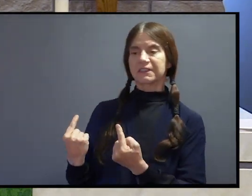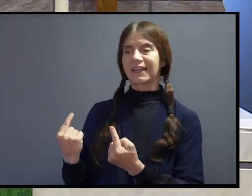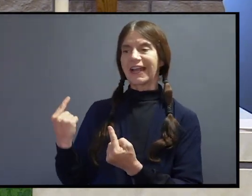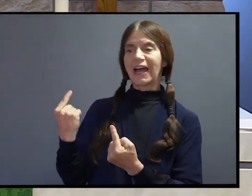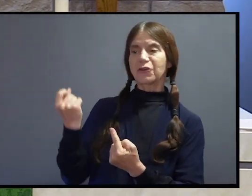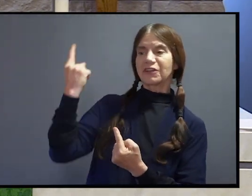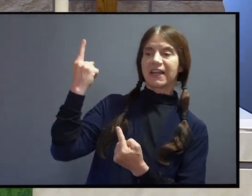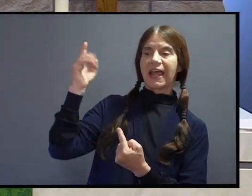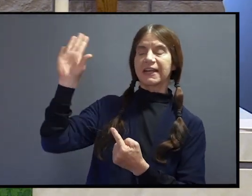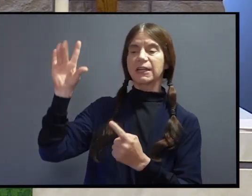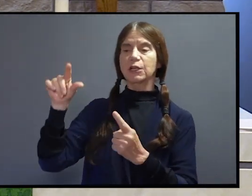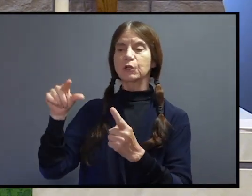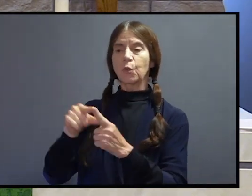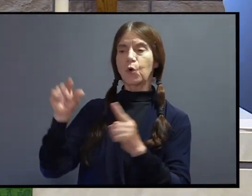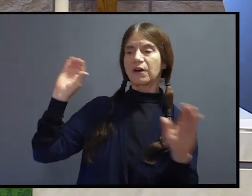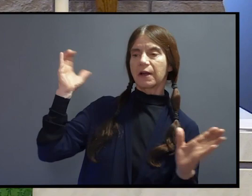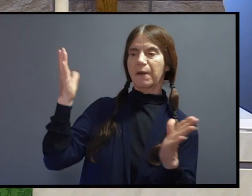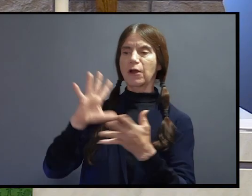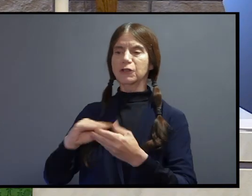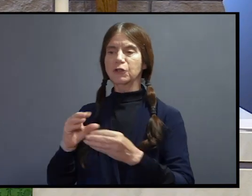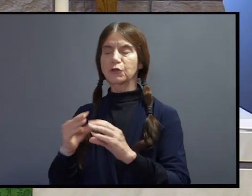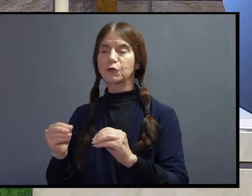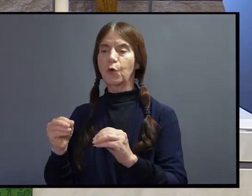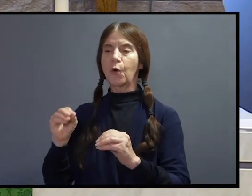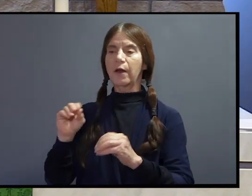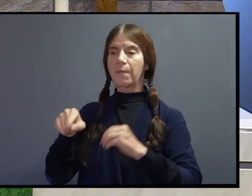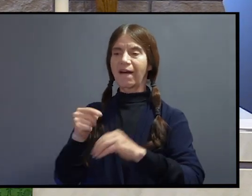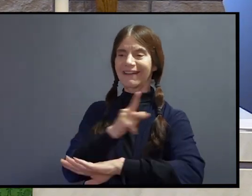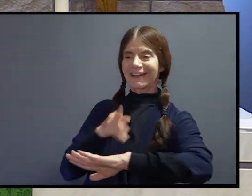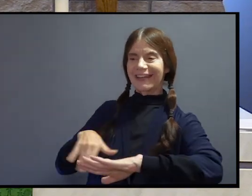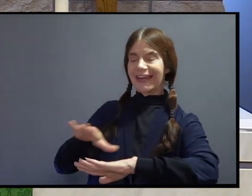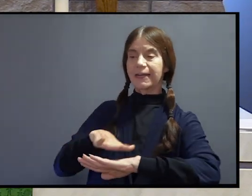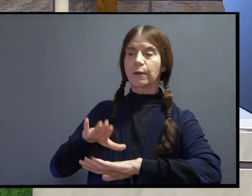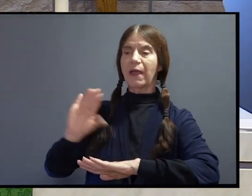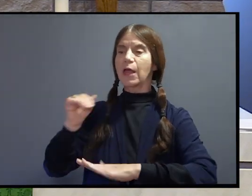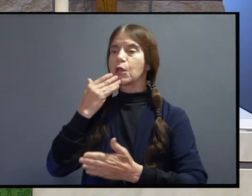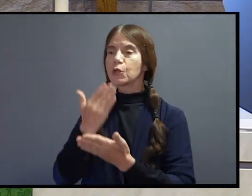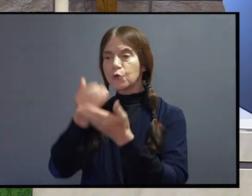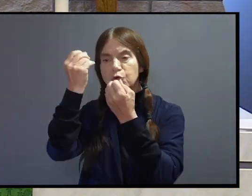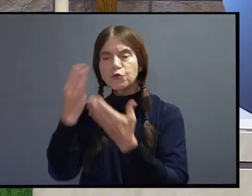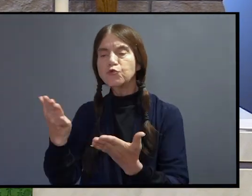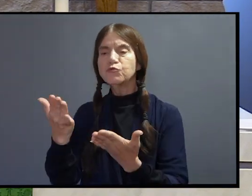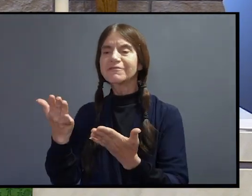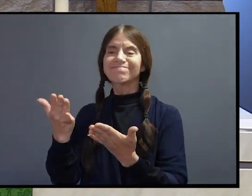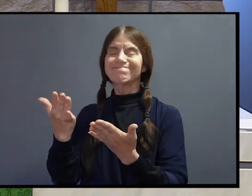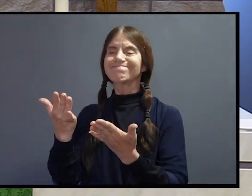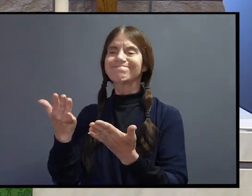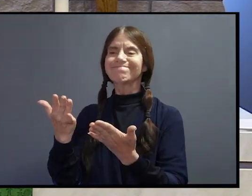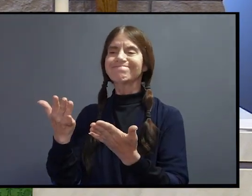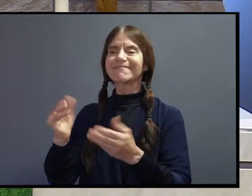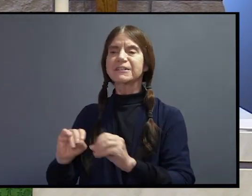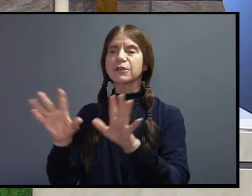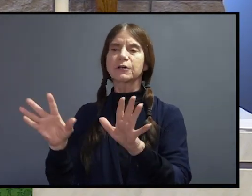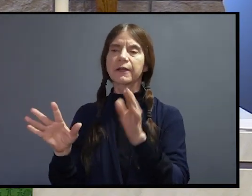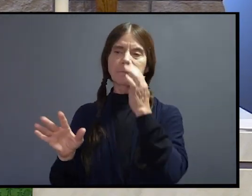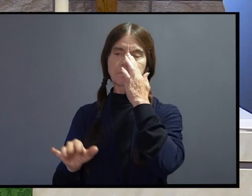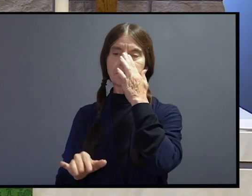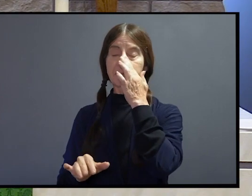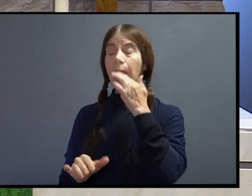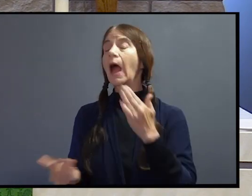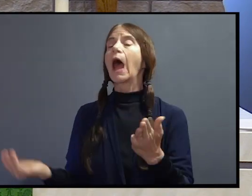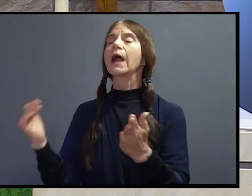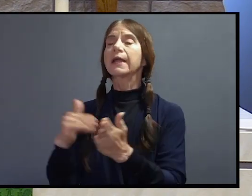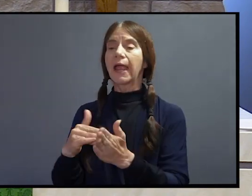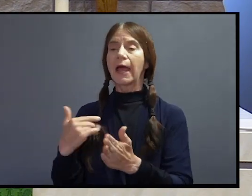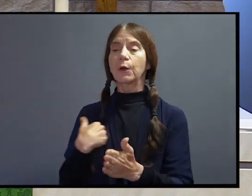parables, His kingdom, His gospel. Once again, we have sinned